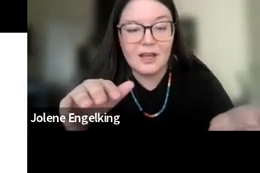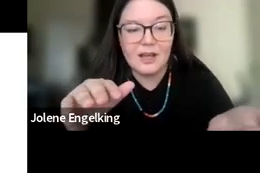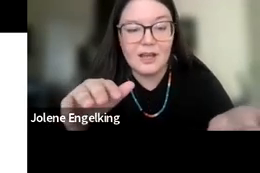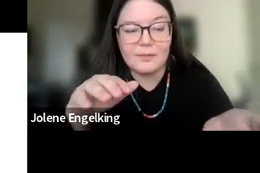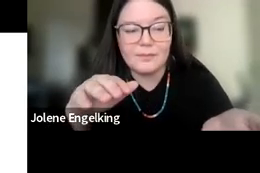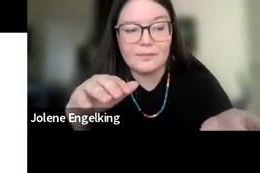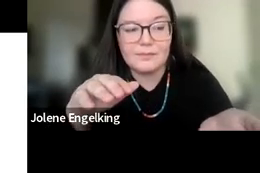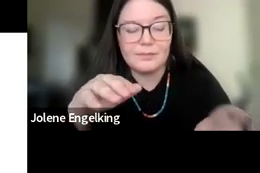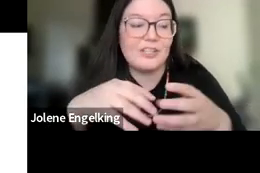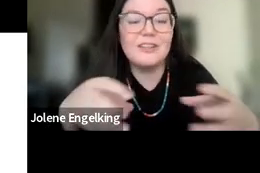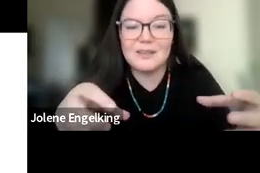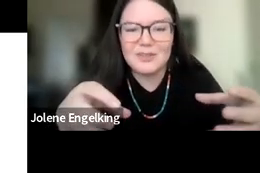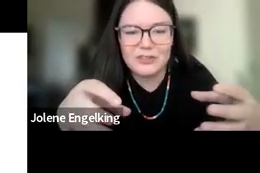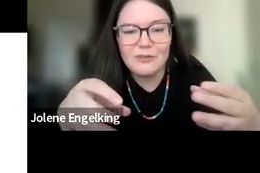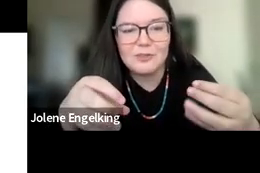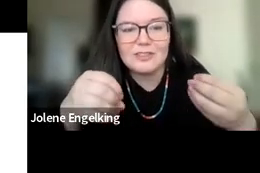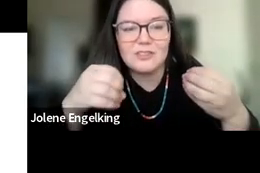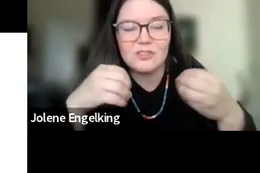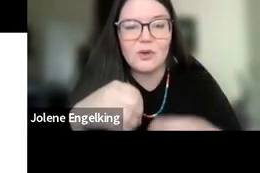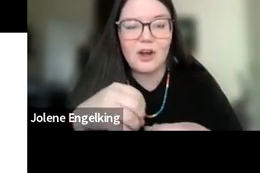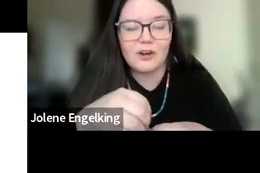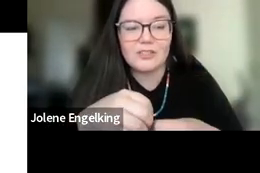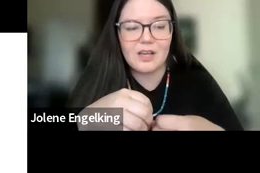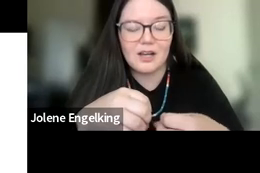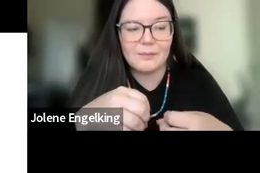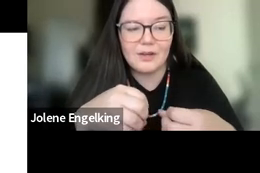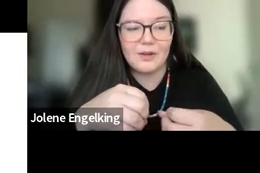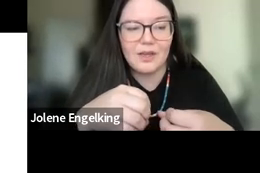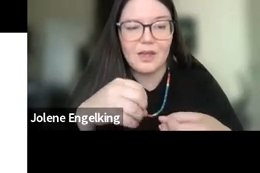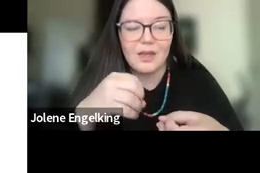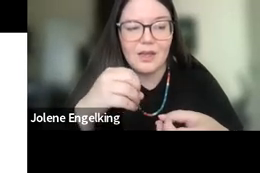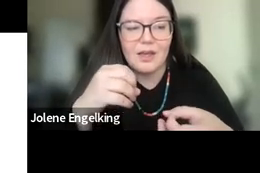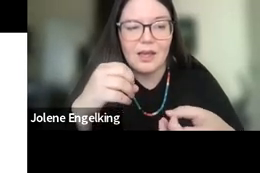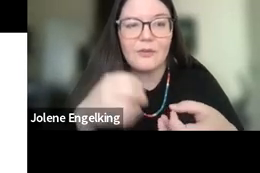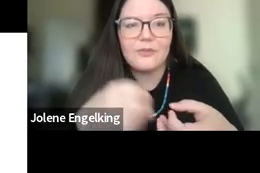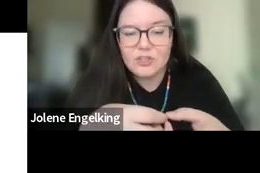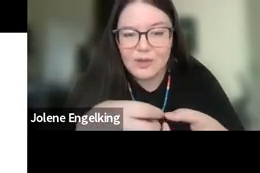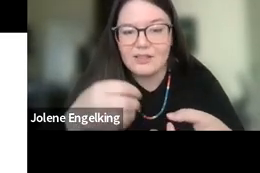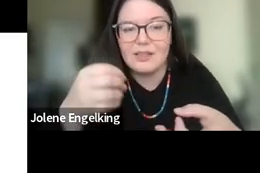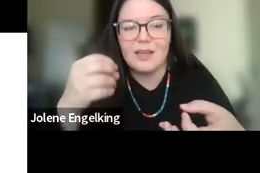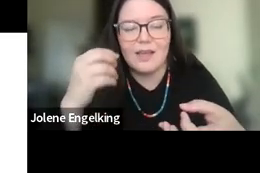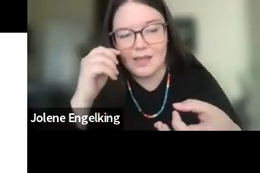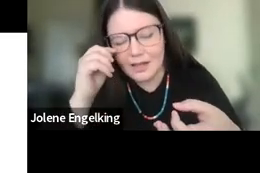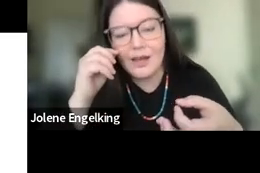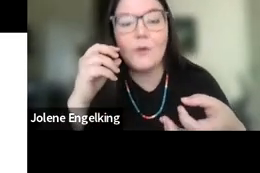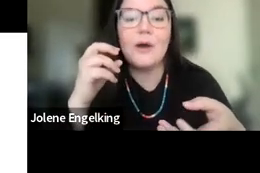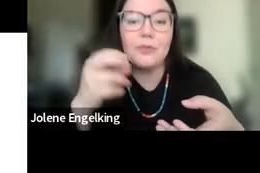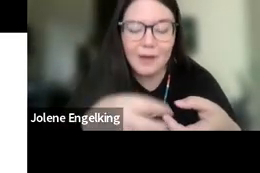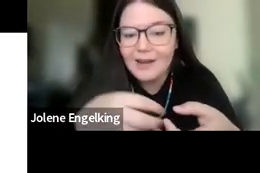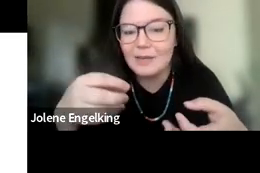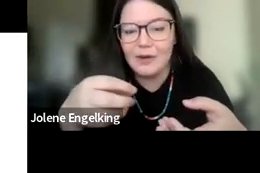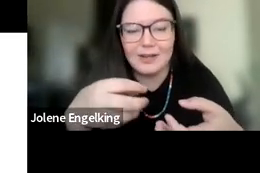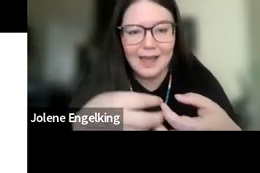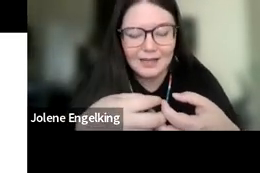communities, particularly sometimes within tribal communities, it is so hard to talk about healthy sexuality and